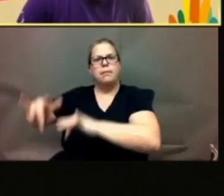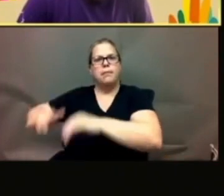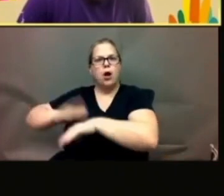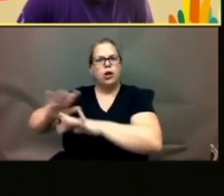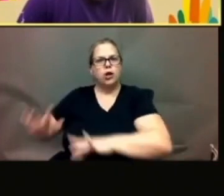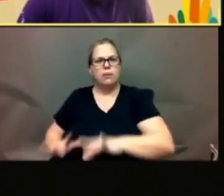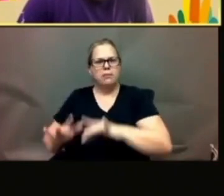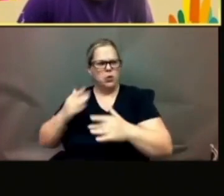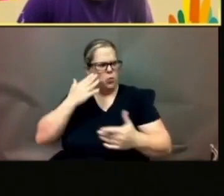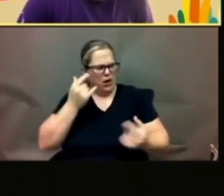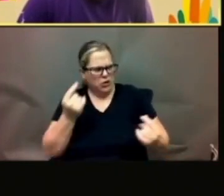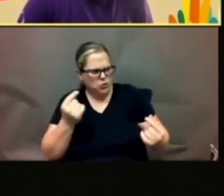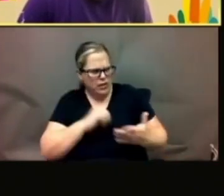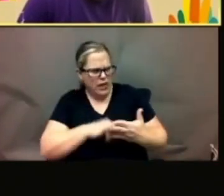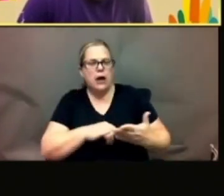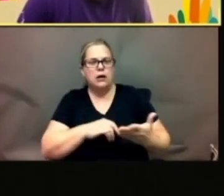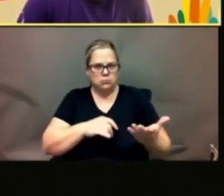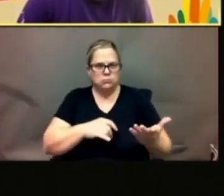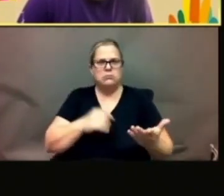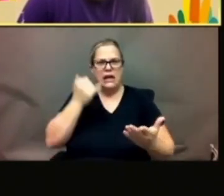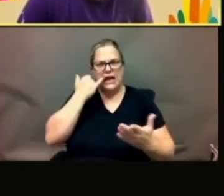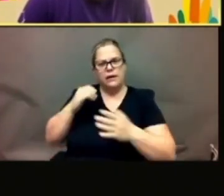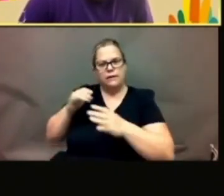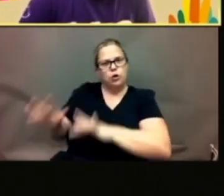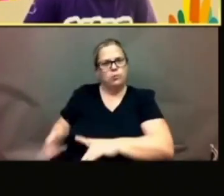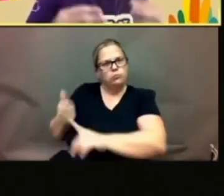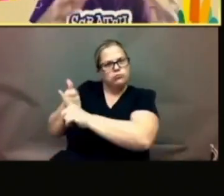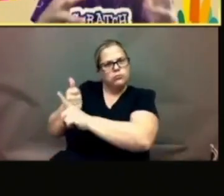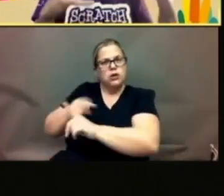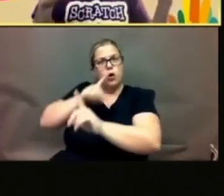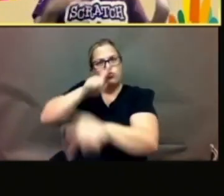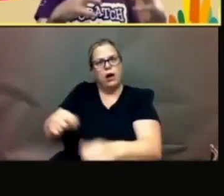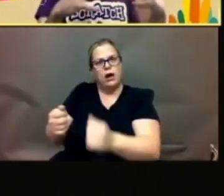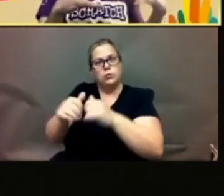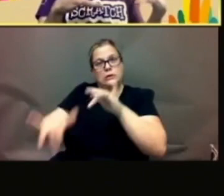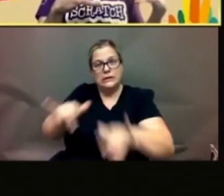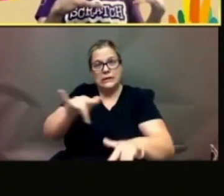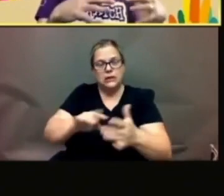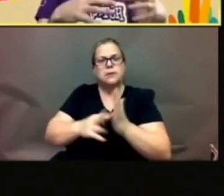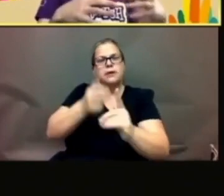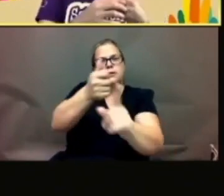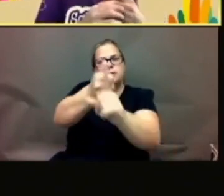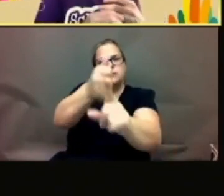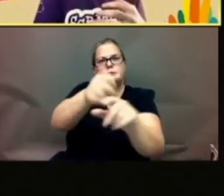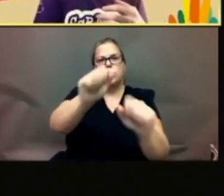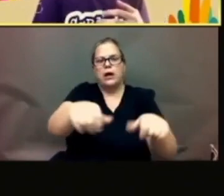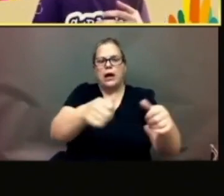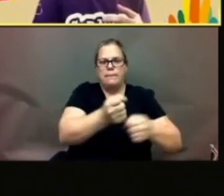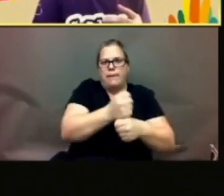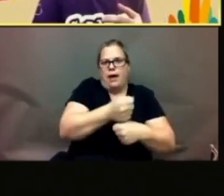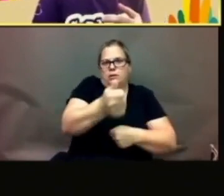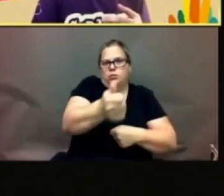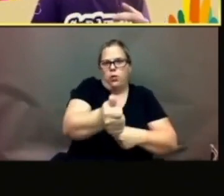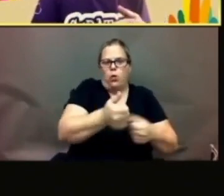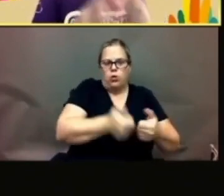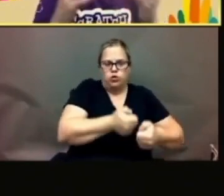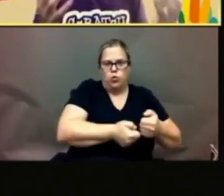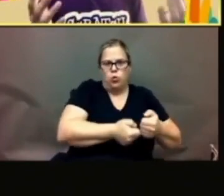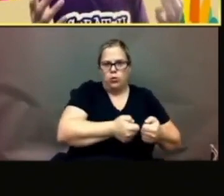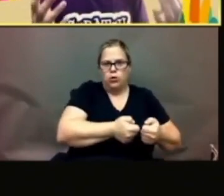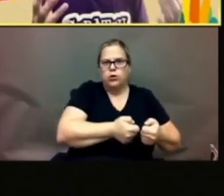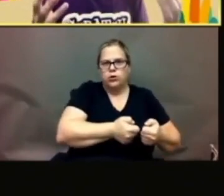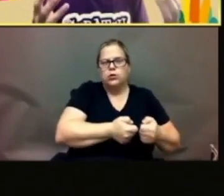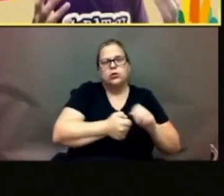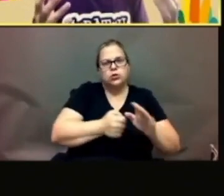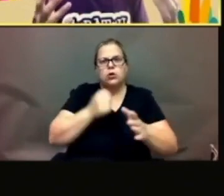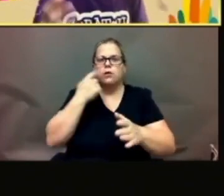Well, anything on your computer that reacts to keys, now you can make your own physical controller for. So one thing that we